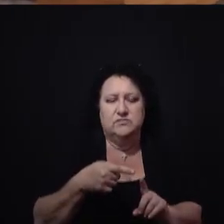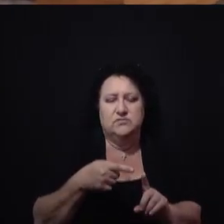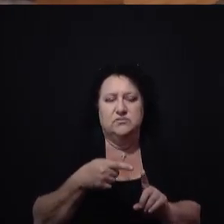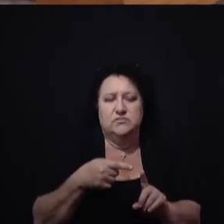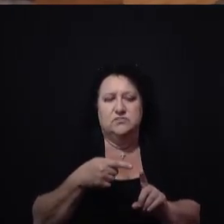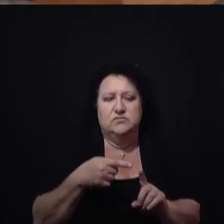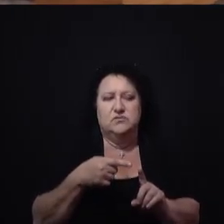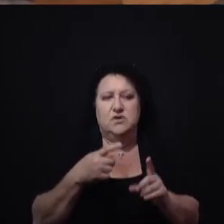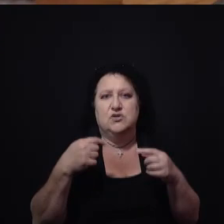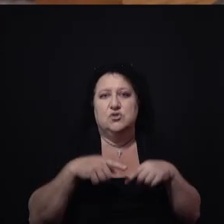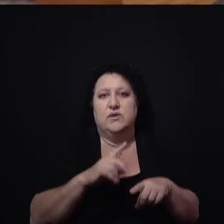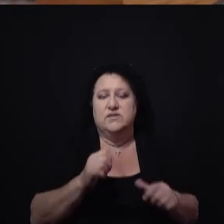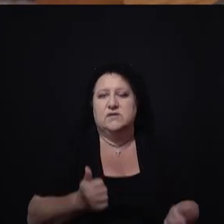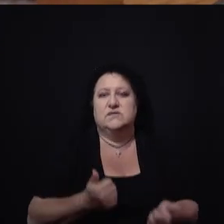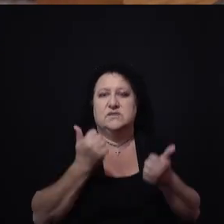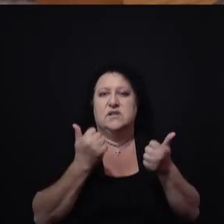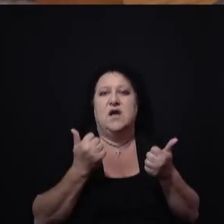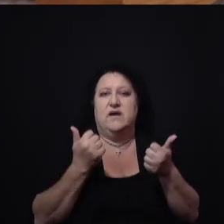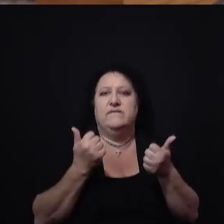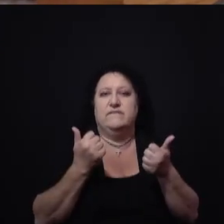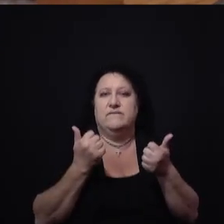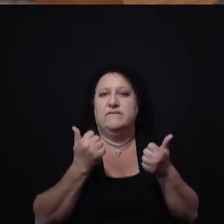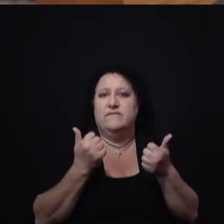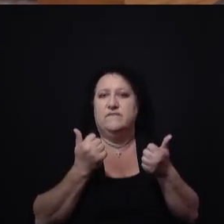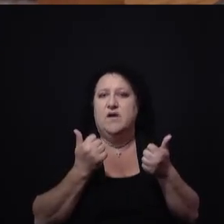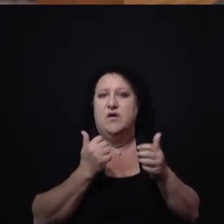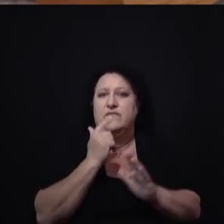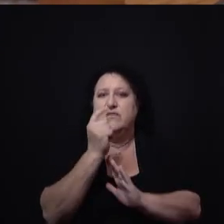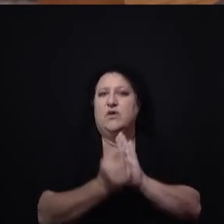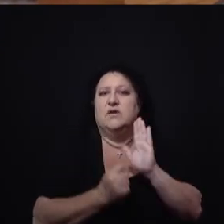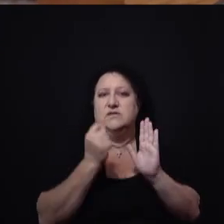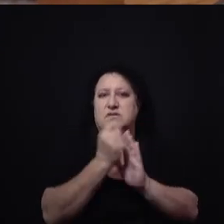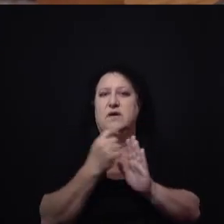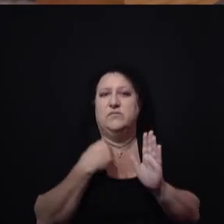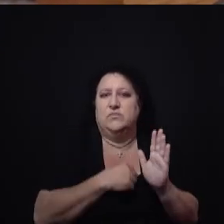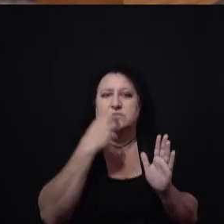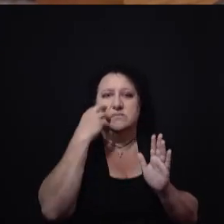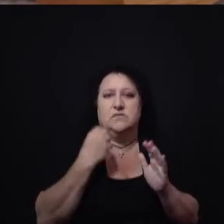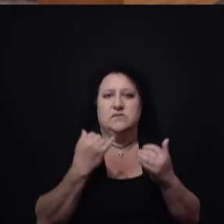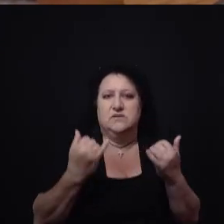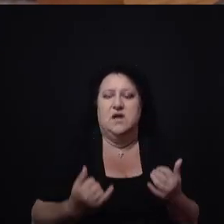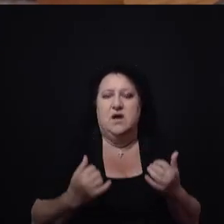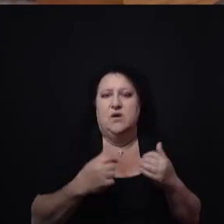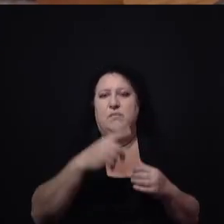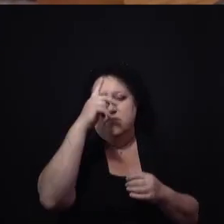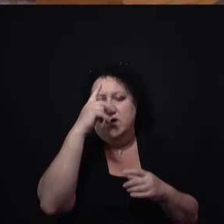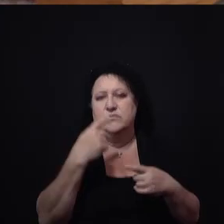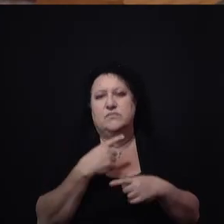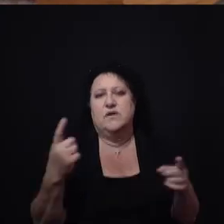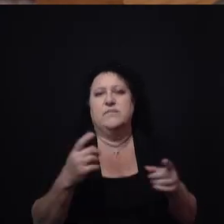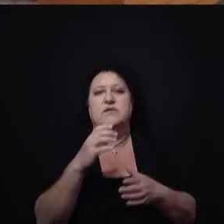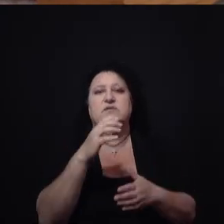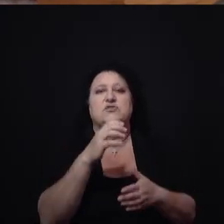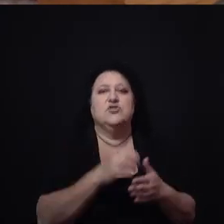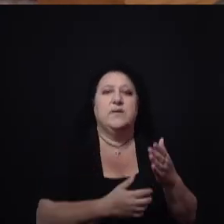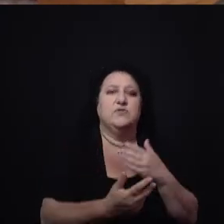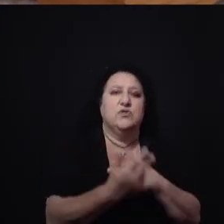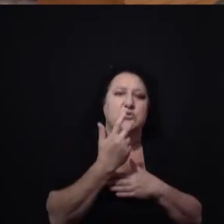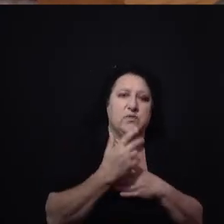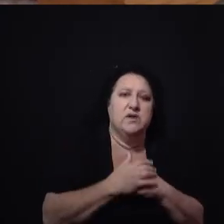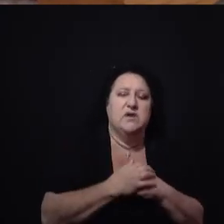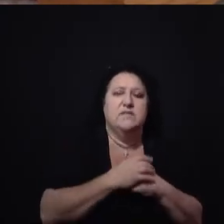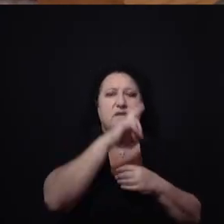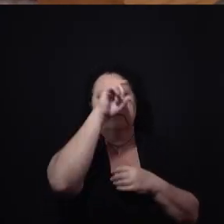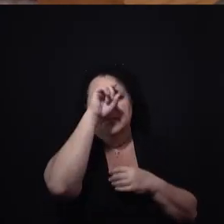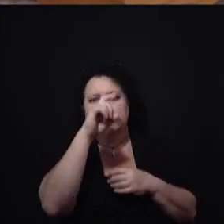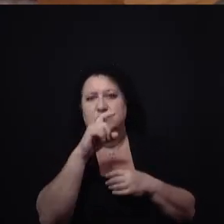this life for such a time as this. That's why Paul will say back to Ephesians chapter 3, this mystery of the